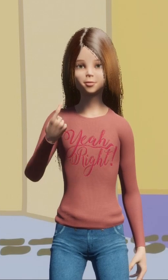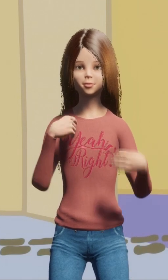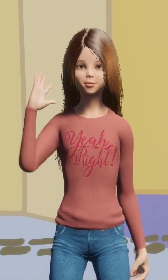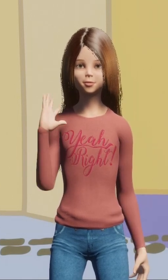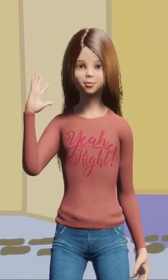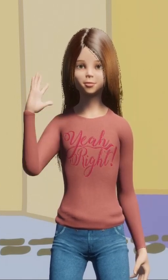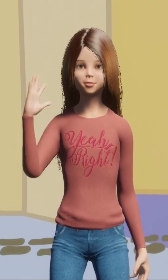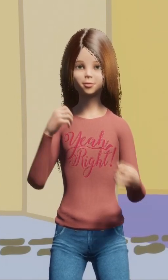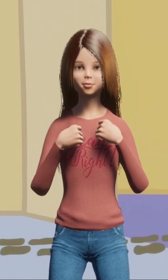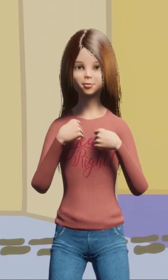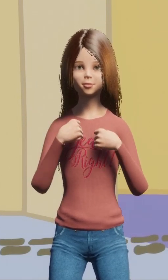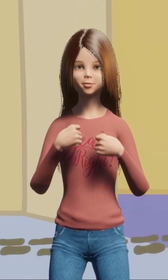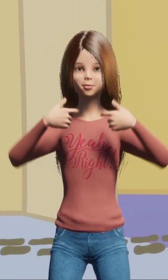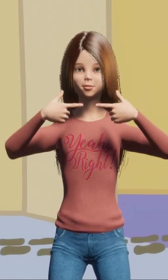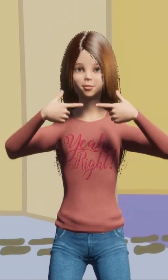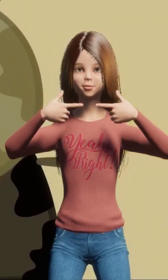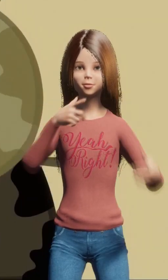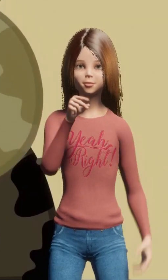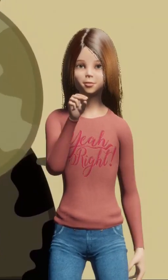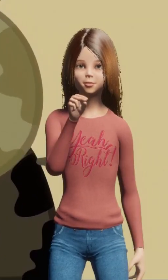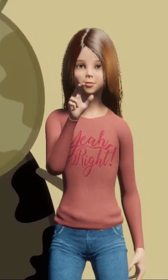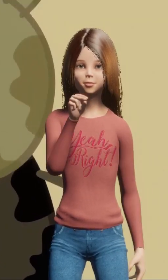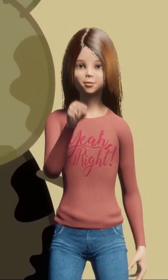Daddy. Have you just had a bath?